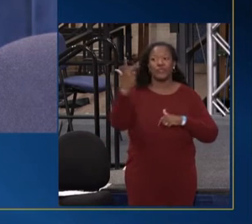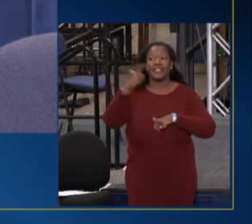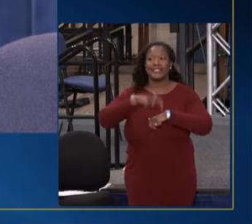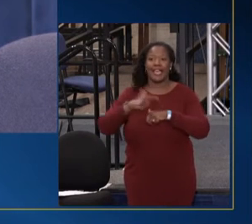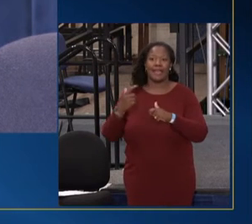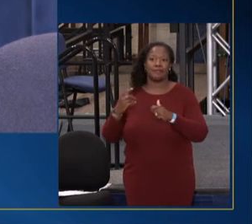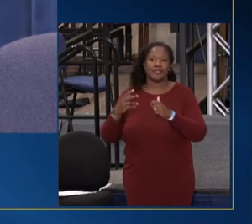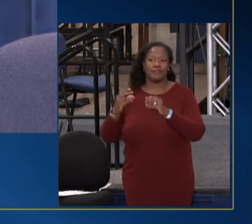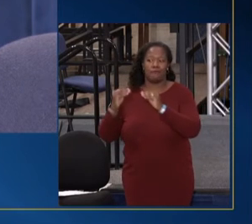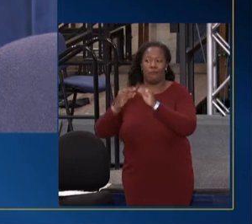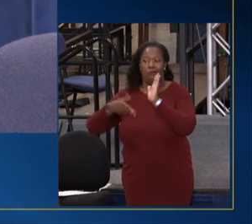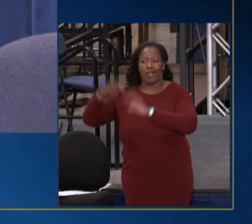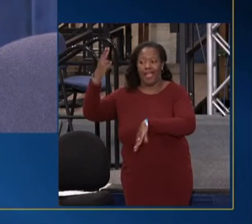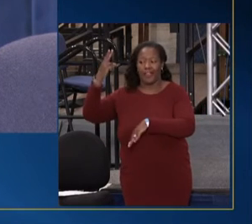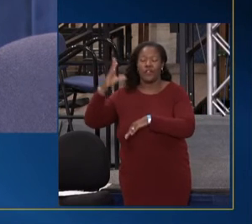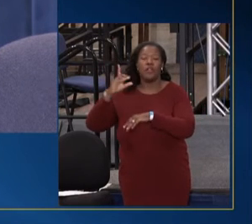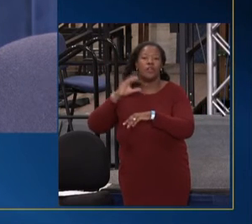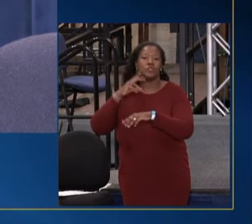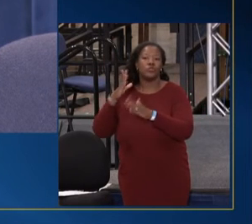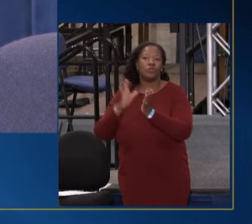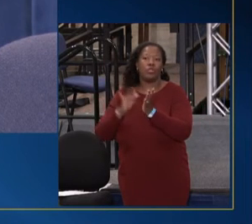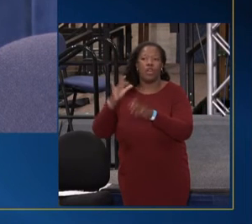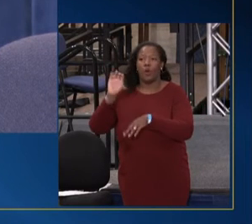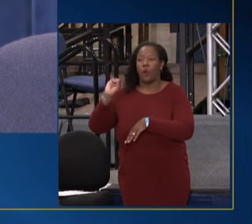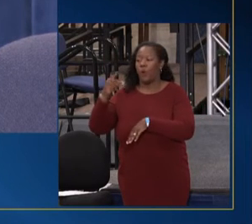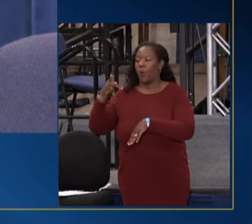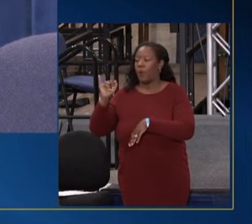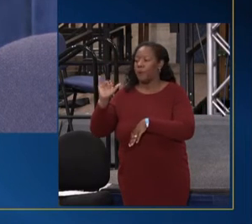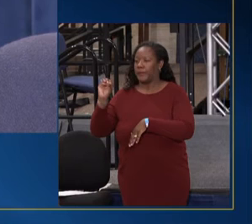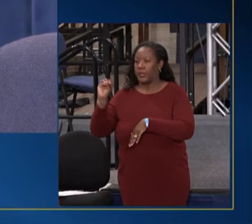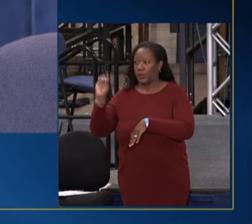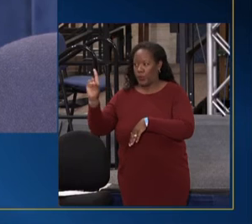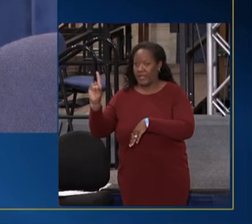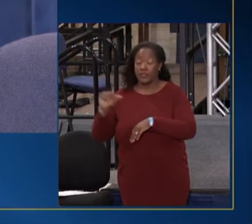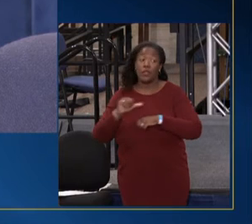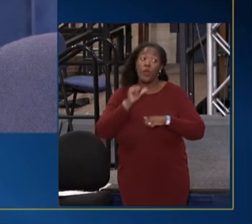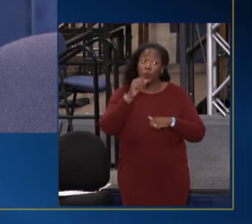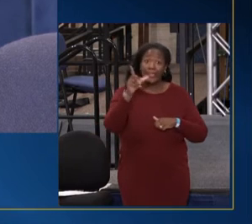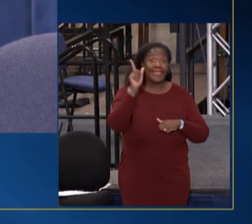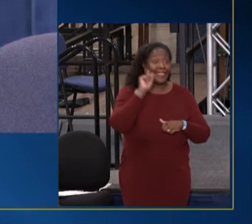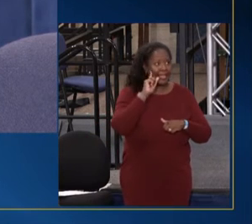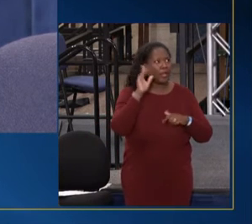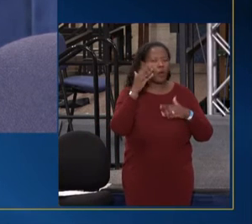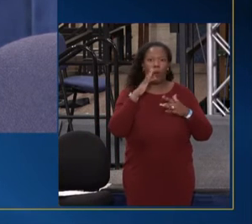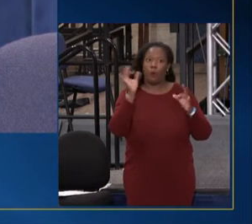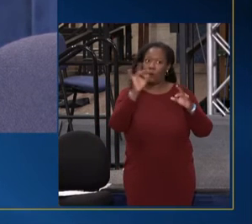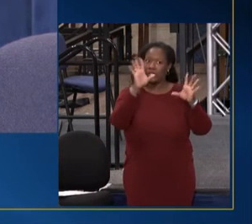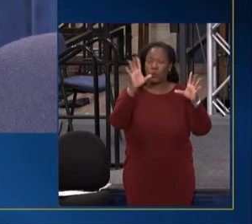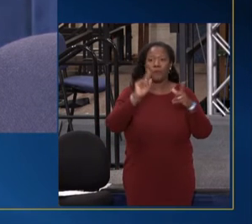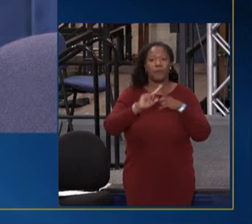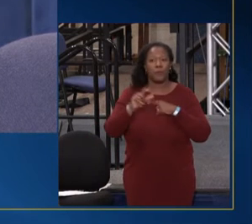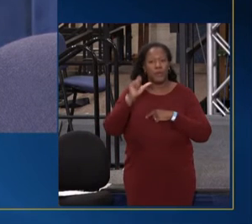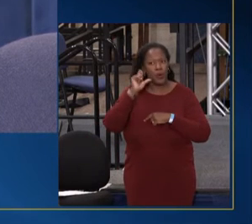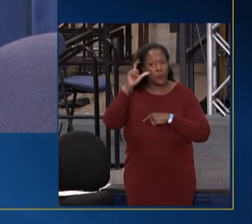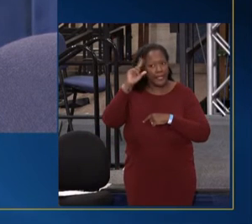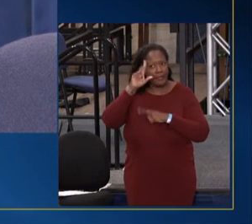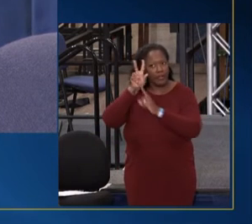hear a lot about the opioid epidemic, but we don't always hear about its prevalence within the LGBTQI plus